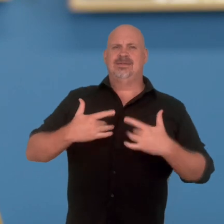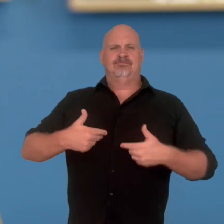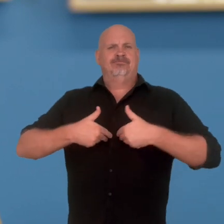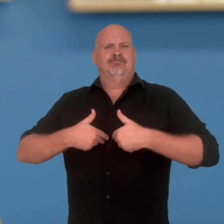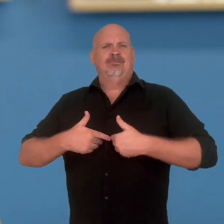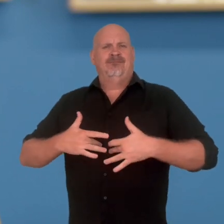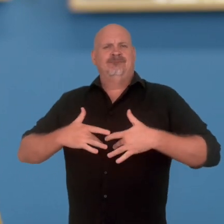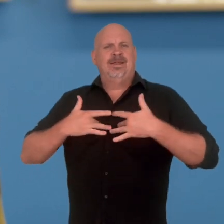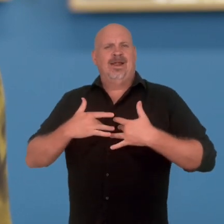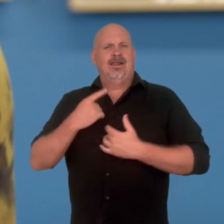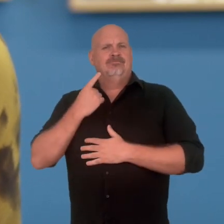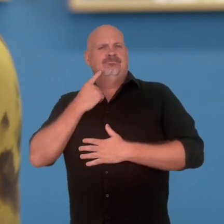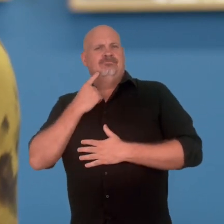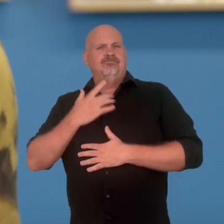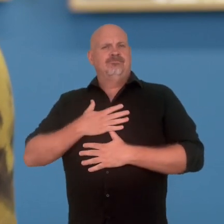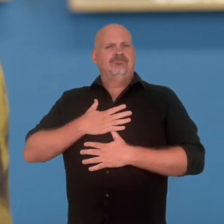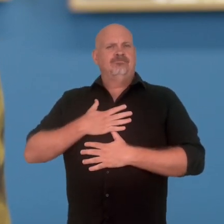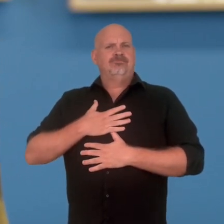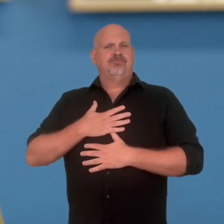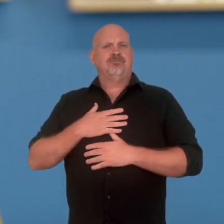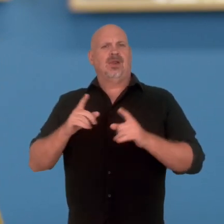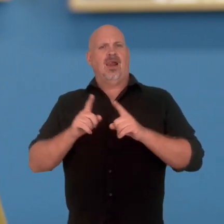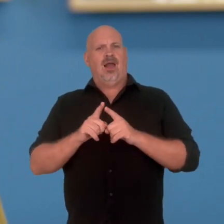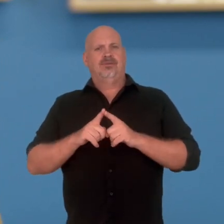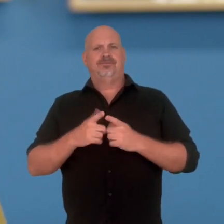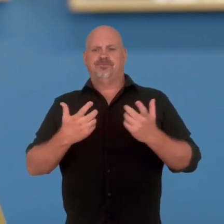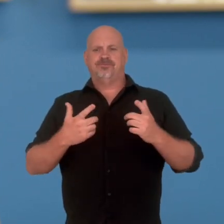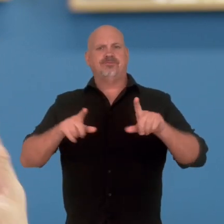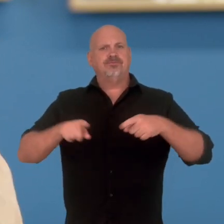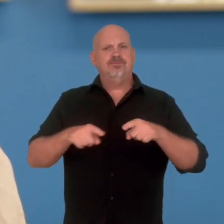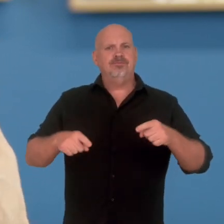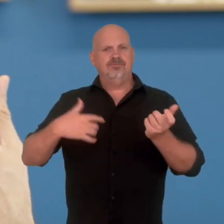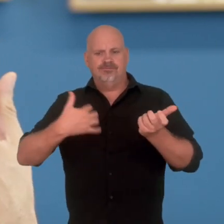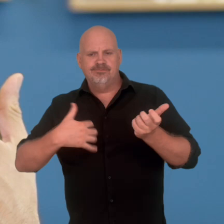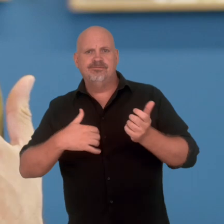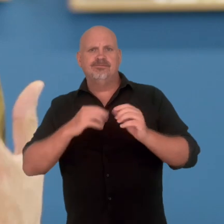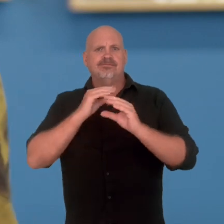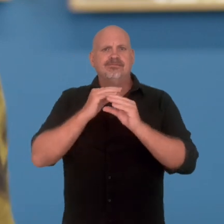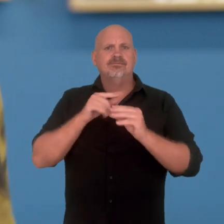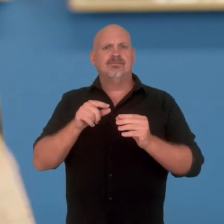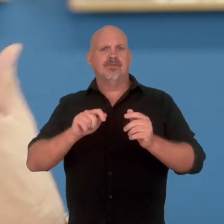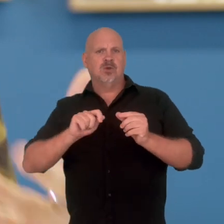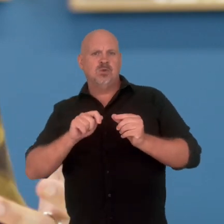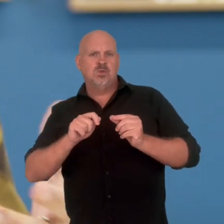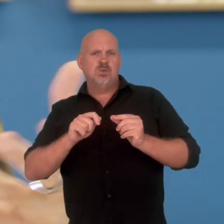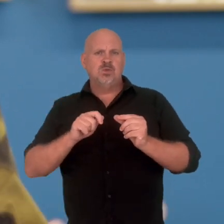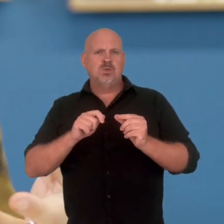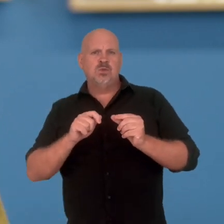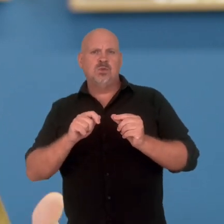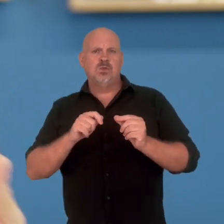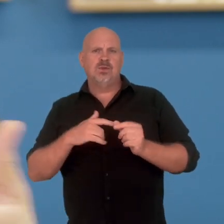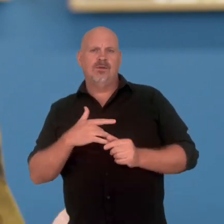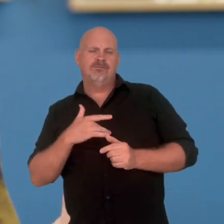in a way I think of it as like tuning an instrument, because we all have lots of different internal and